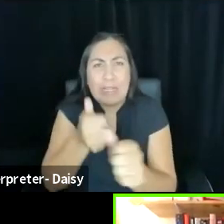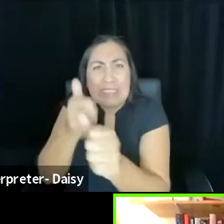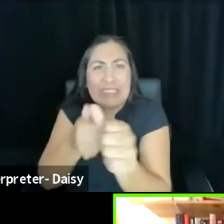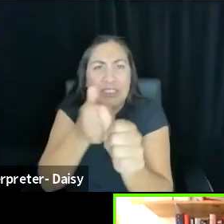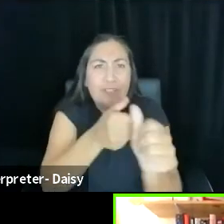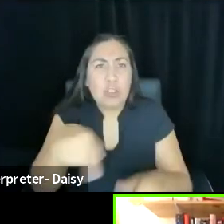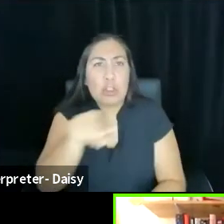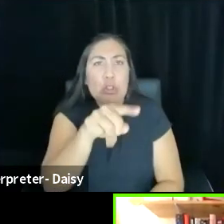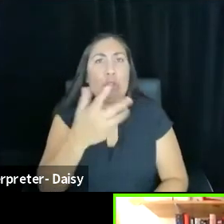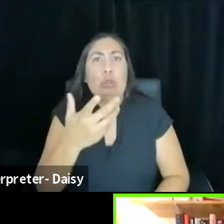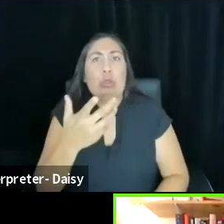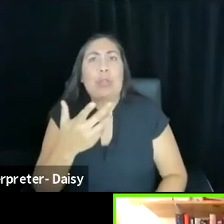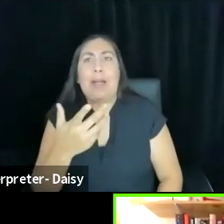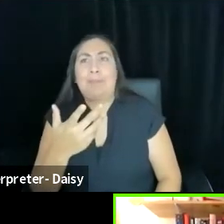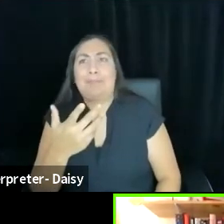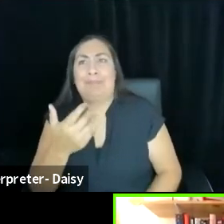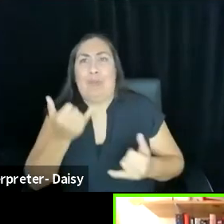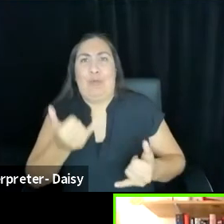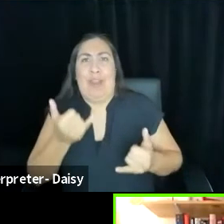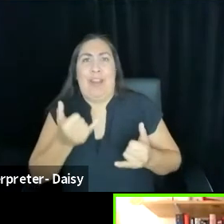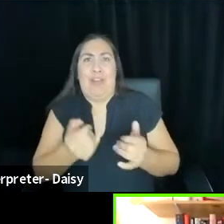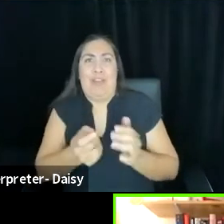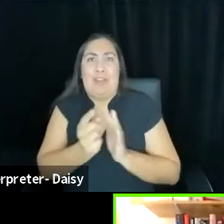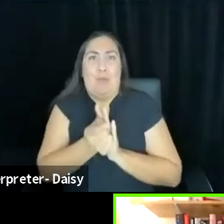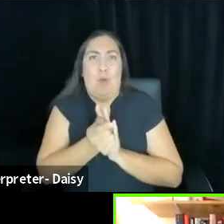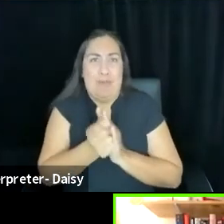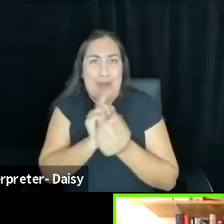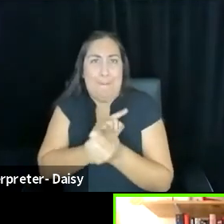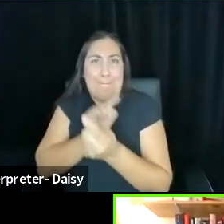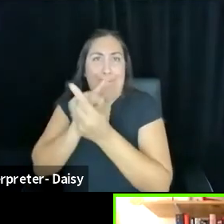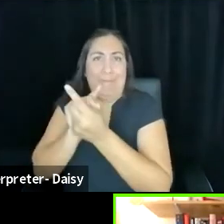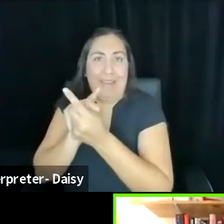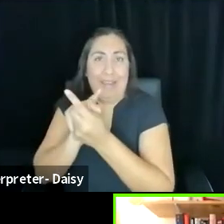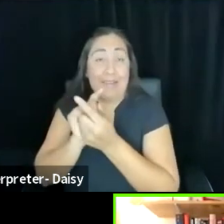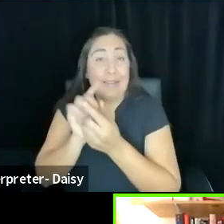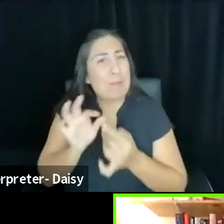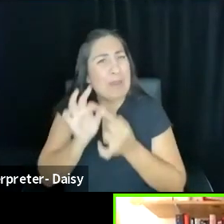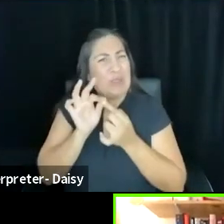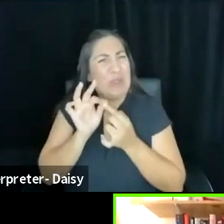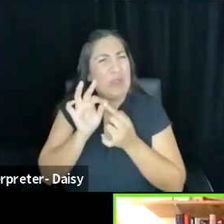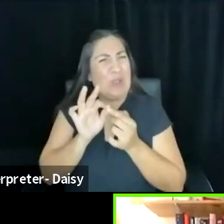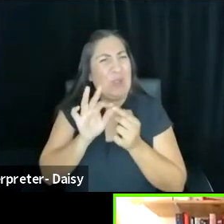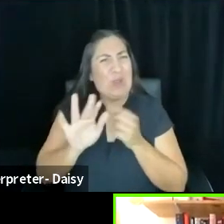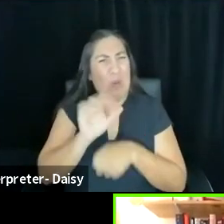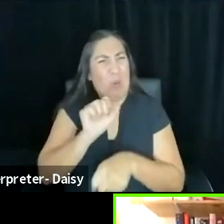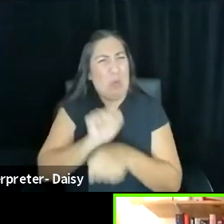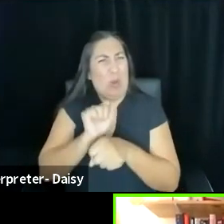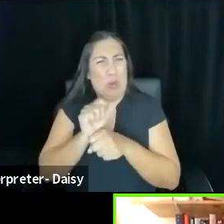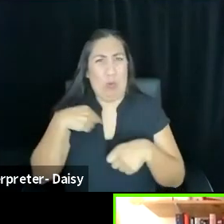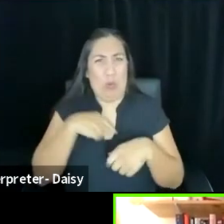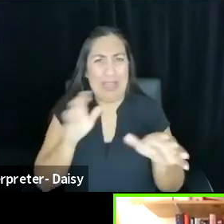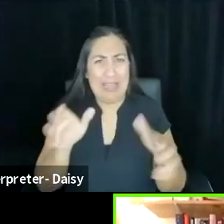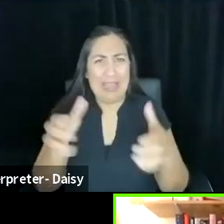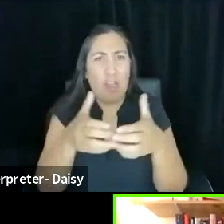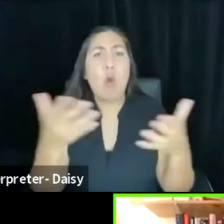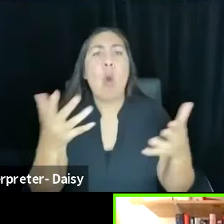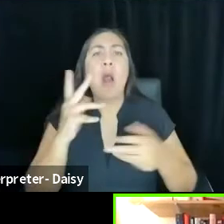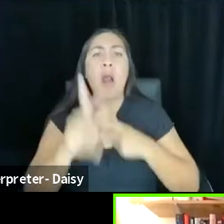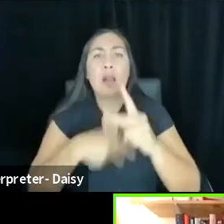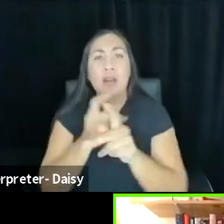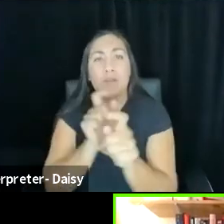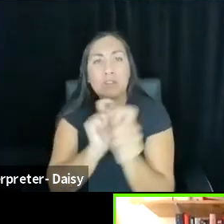moment, especially in your work, the fact that we are gatherers of people? I'm curious what shifts you made to the way that you gather.